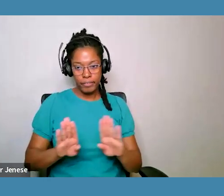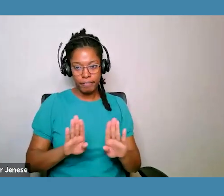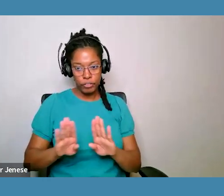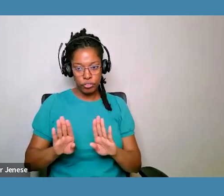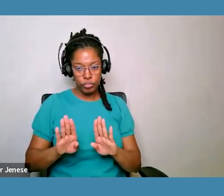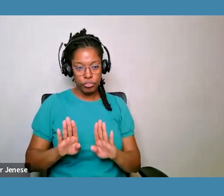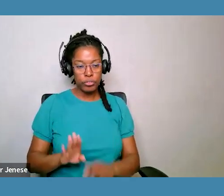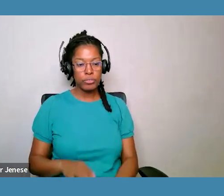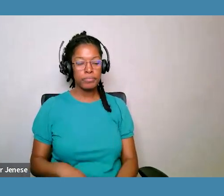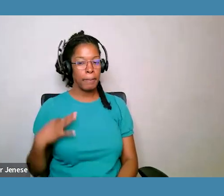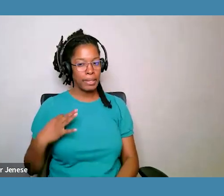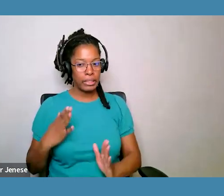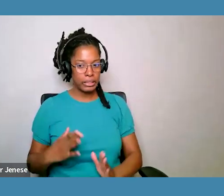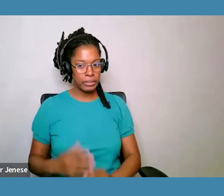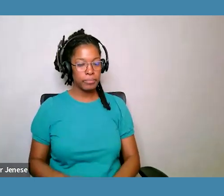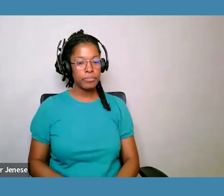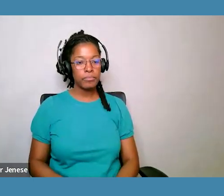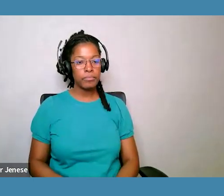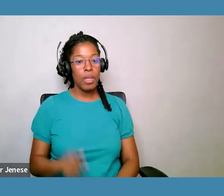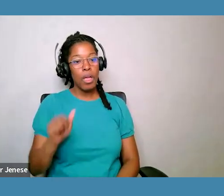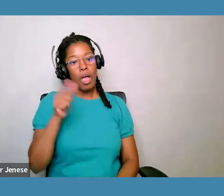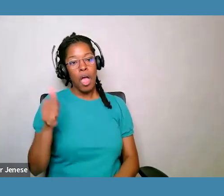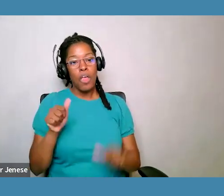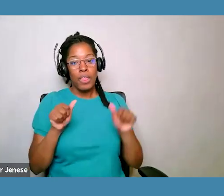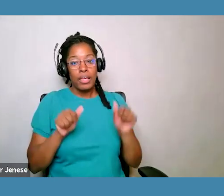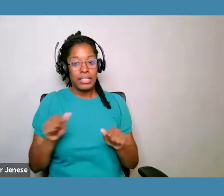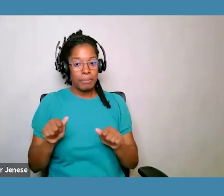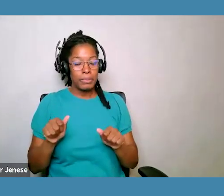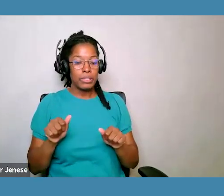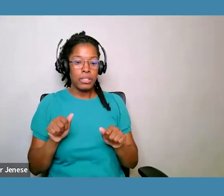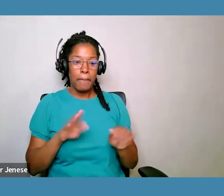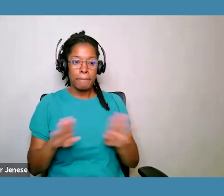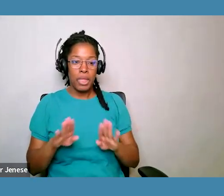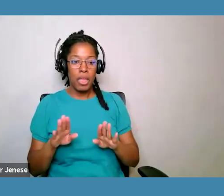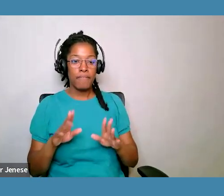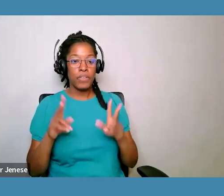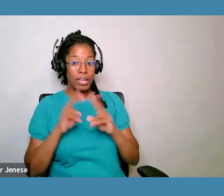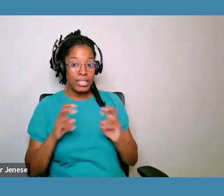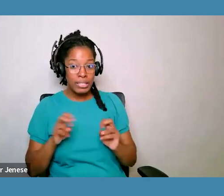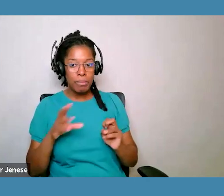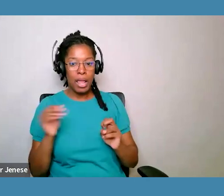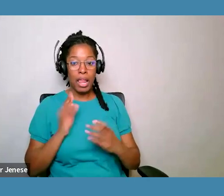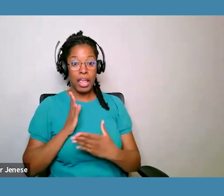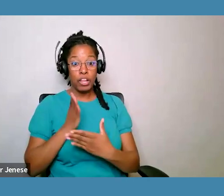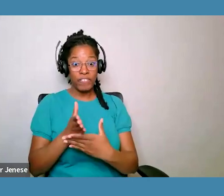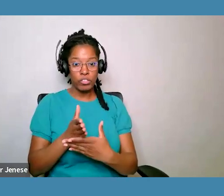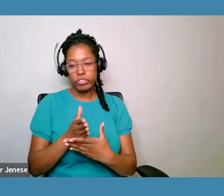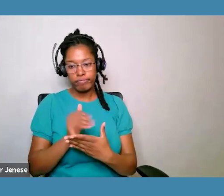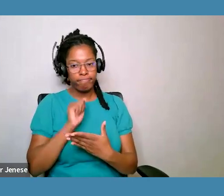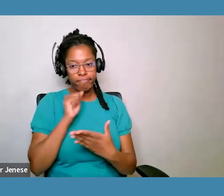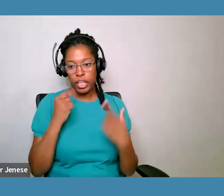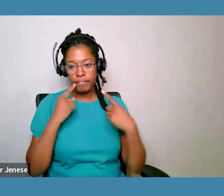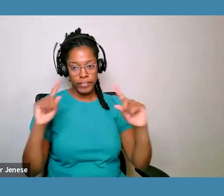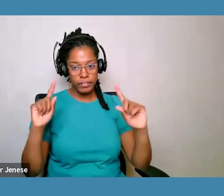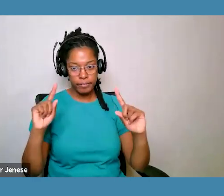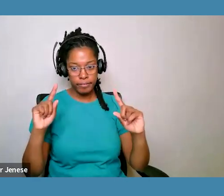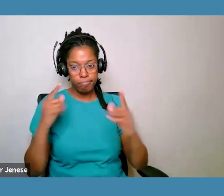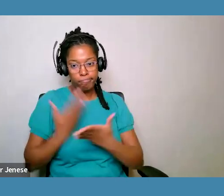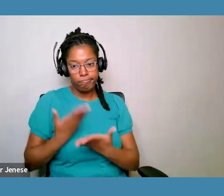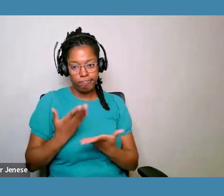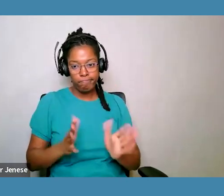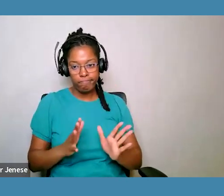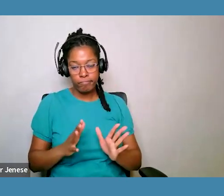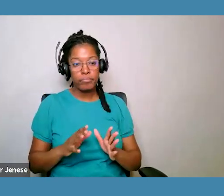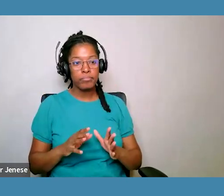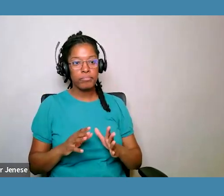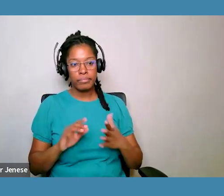behaviors. Other attempted behavioral assessments and interventions have proven ineffective. Switch pages, I